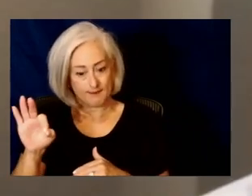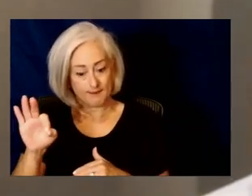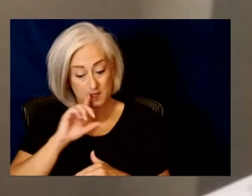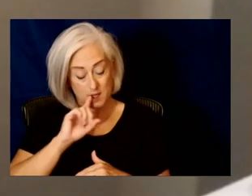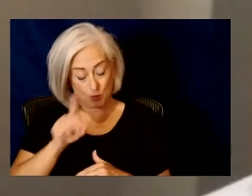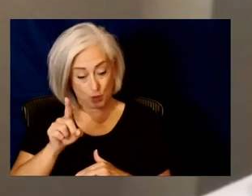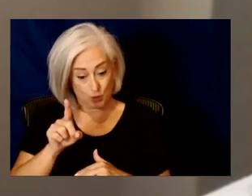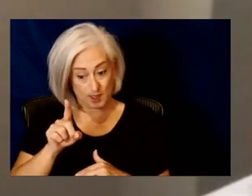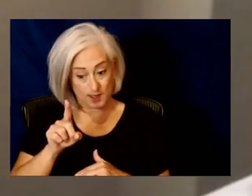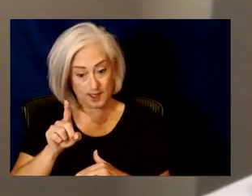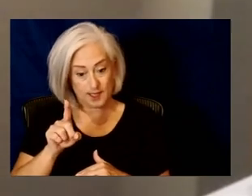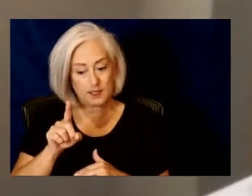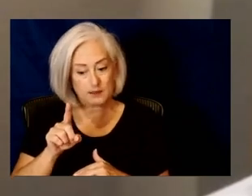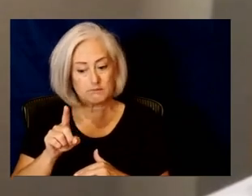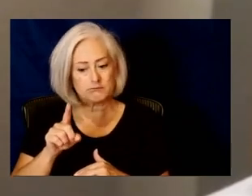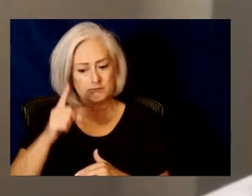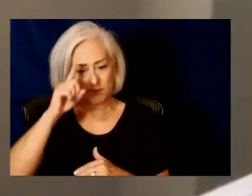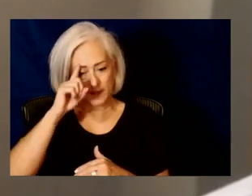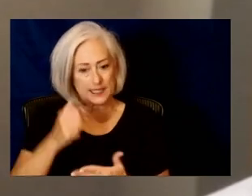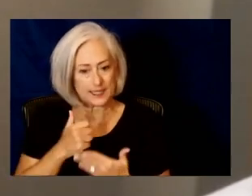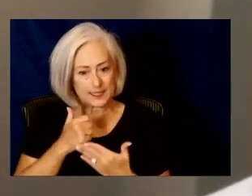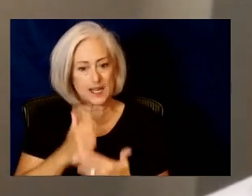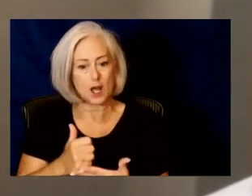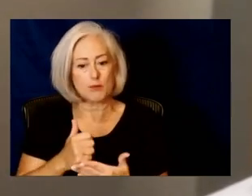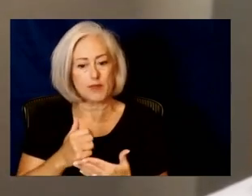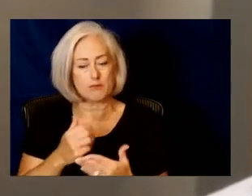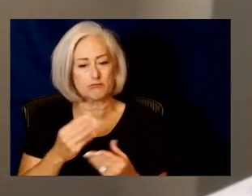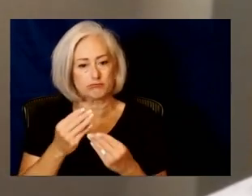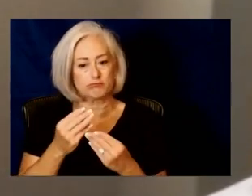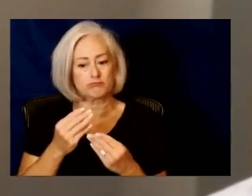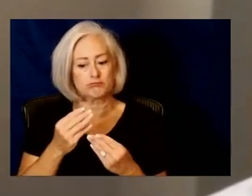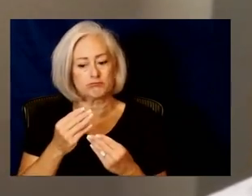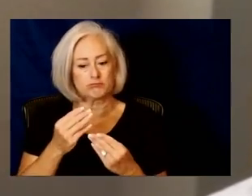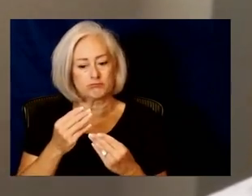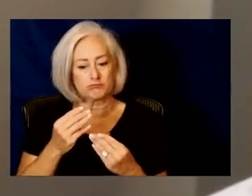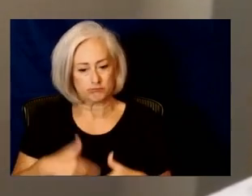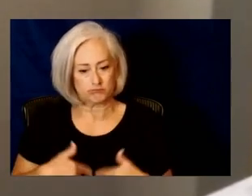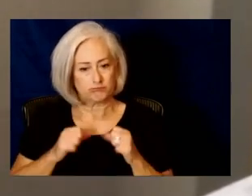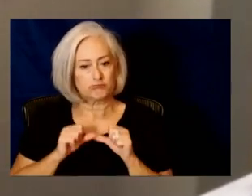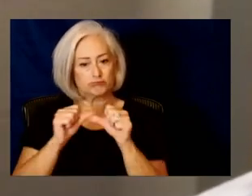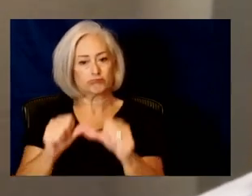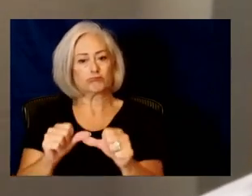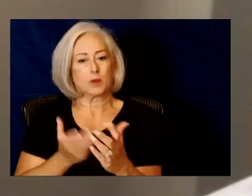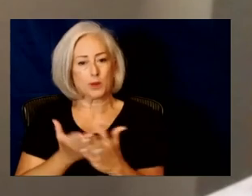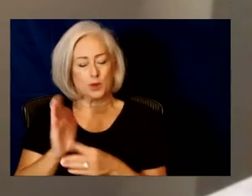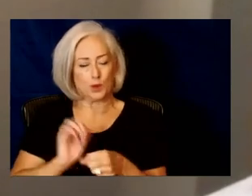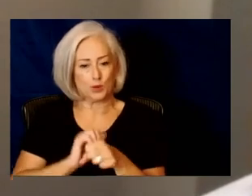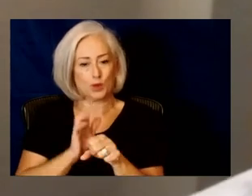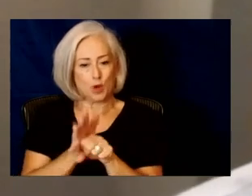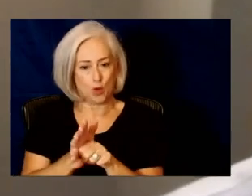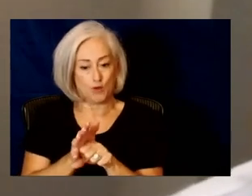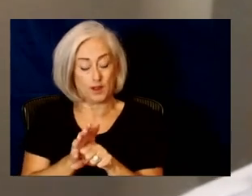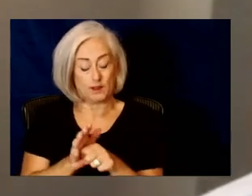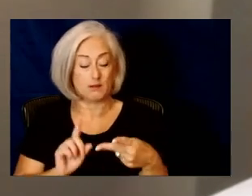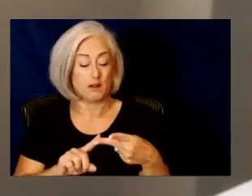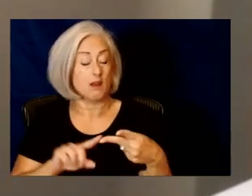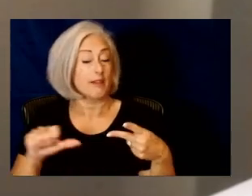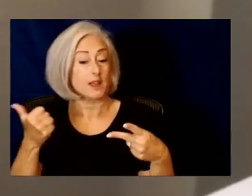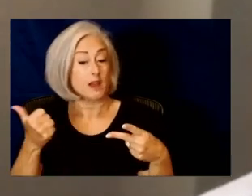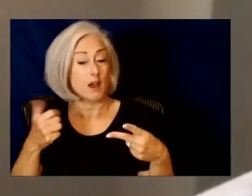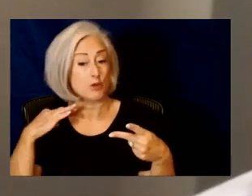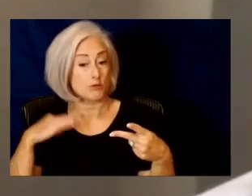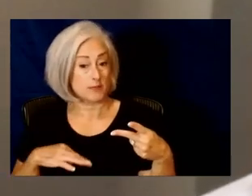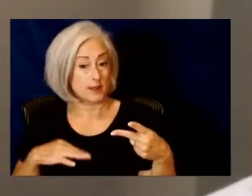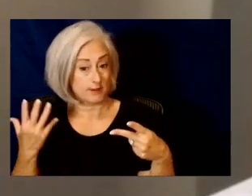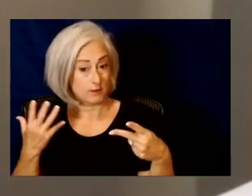get through a COVID infection, to where the majority of people fortunately have done well. The other main advantage is that most people, not all, but